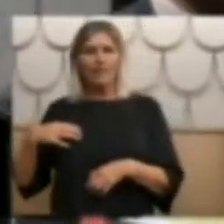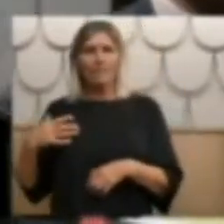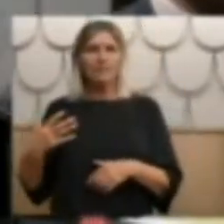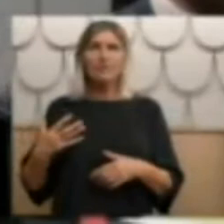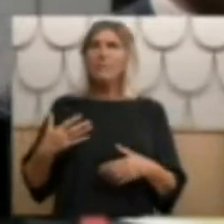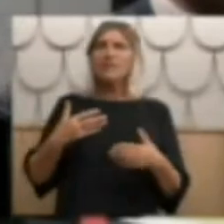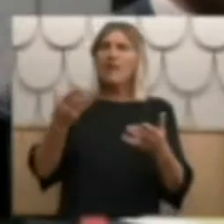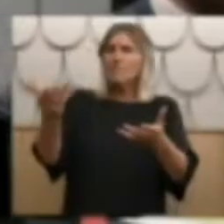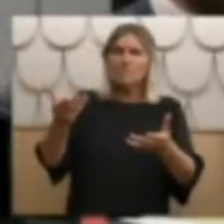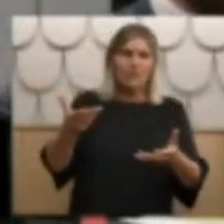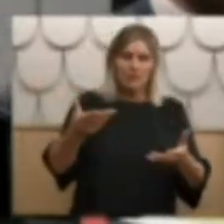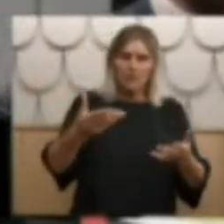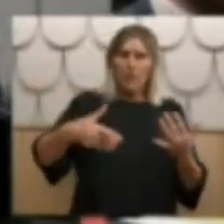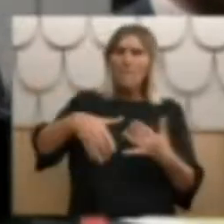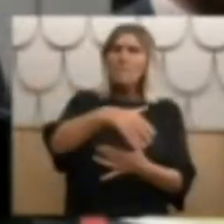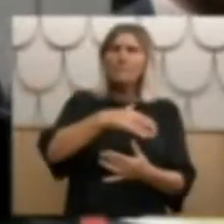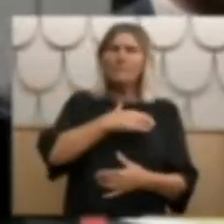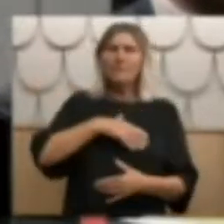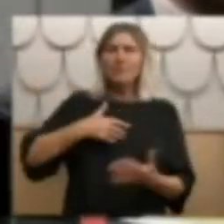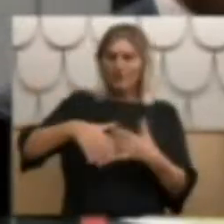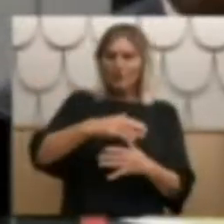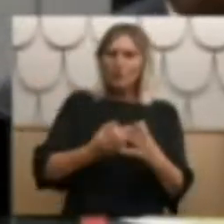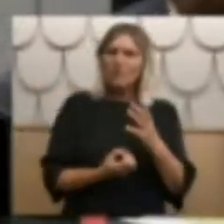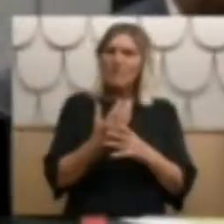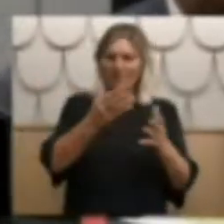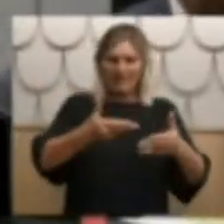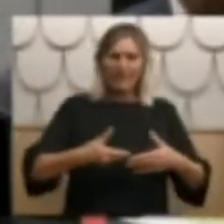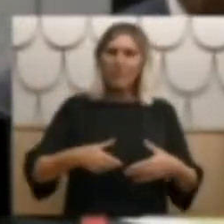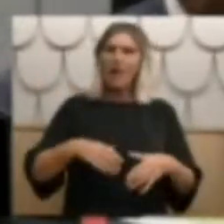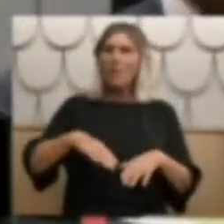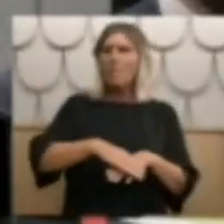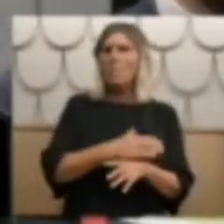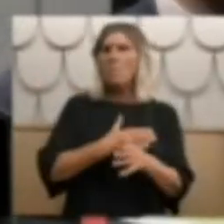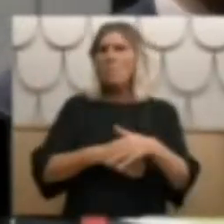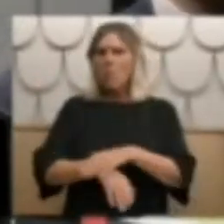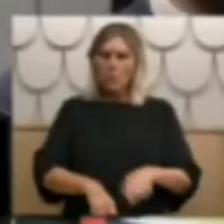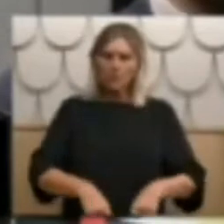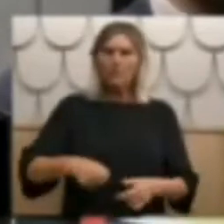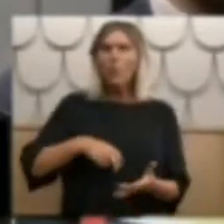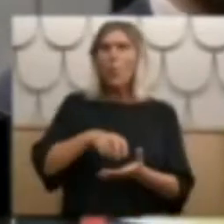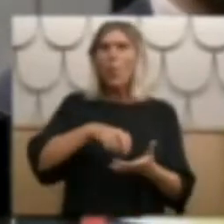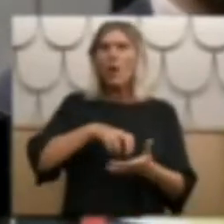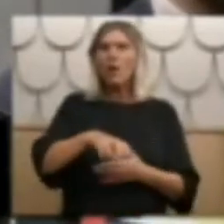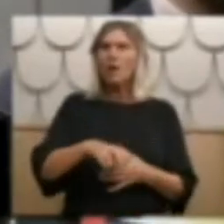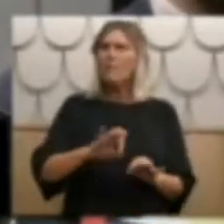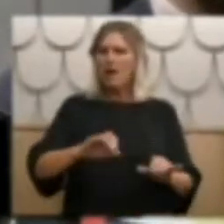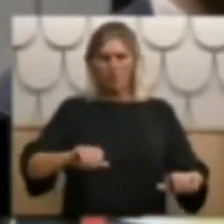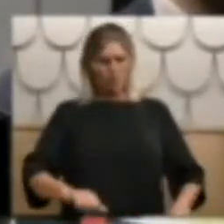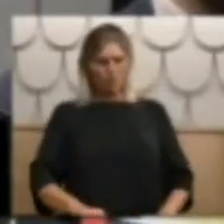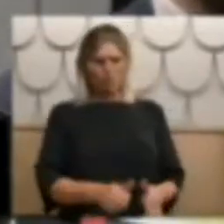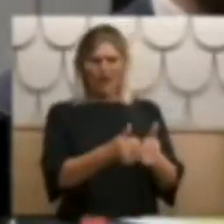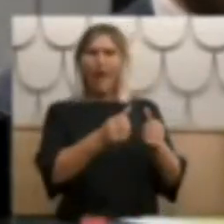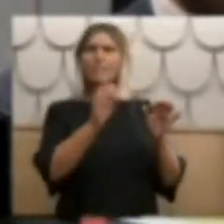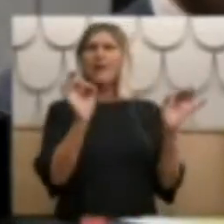got from the Ministry of Social Development, they have not been rehabilitated, even if their cases have